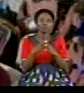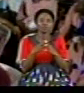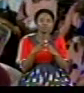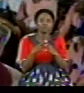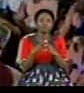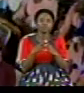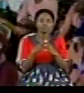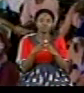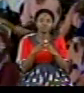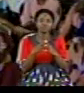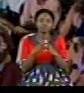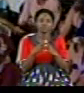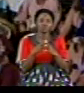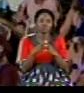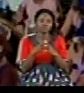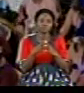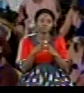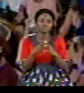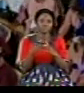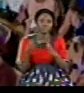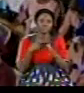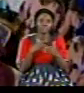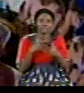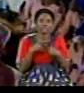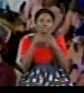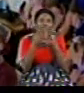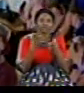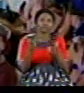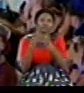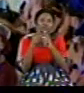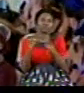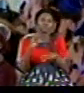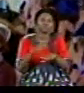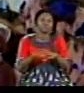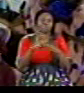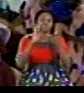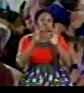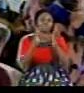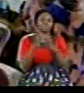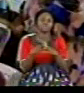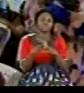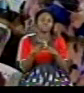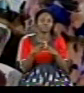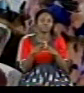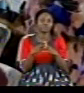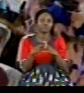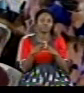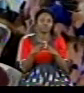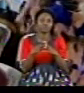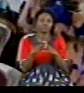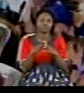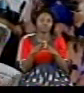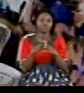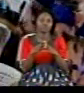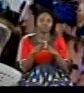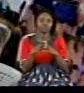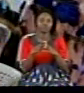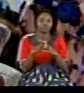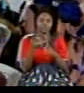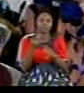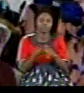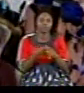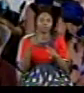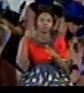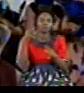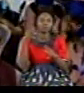We have great things happening online. Let's hear this testimony. This testifier from YouTube,